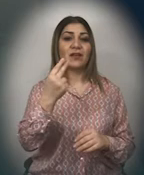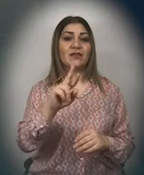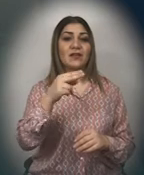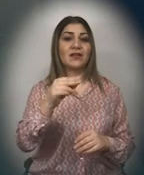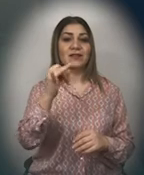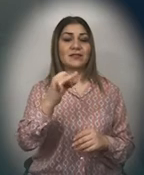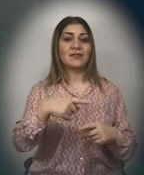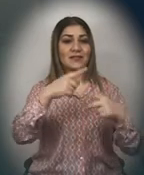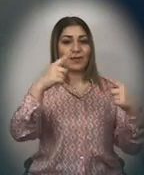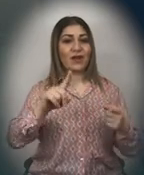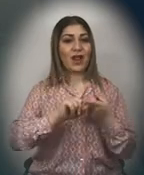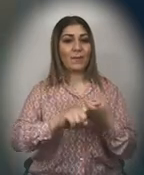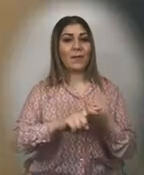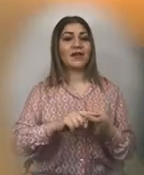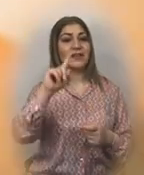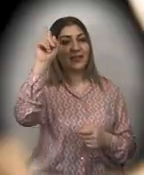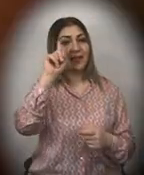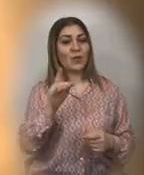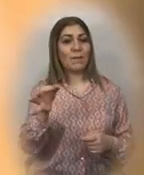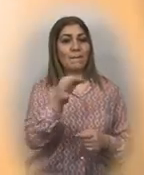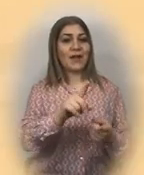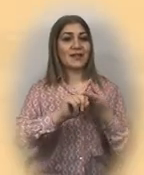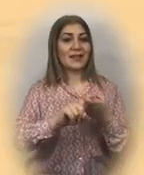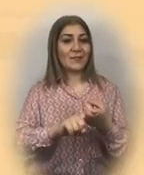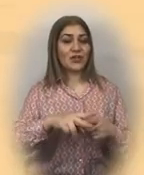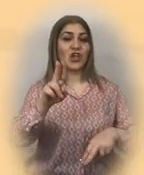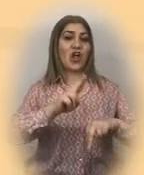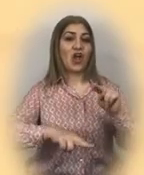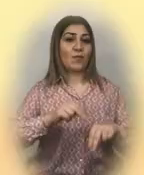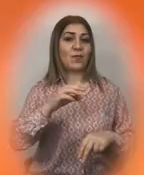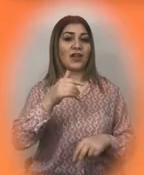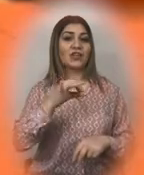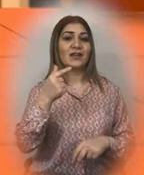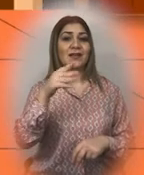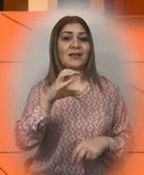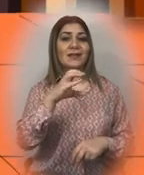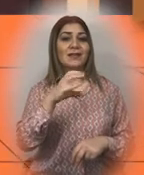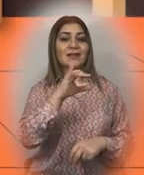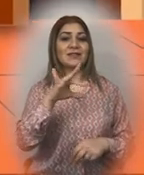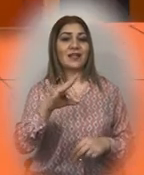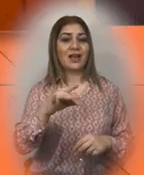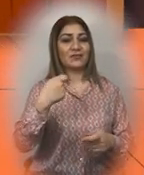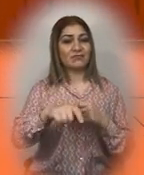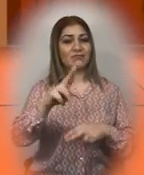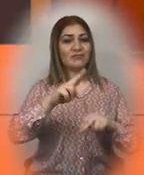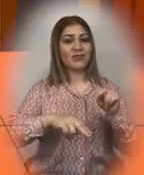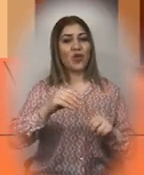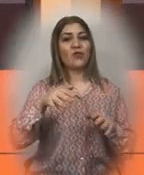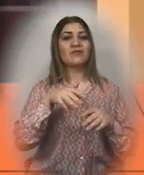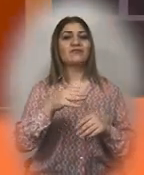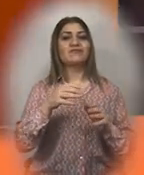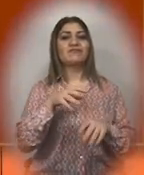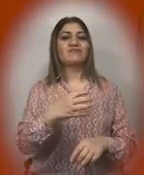pass pathway connecting biot and garconic regions by deniate's caravan series was a structure with unprecedented